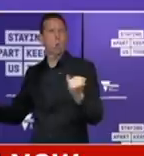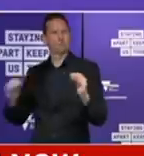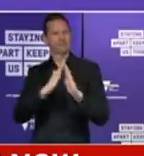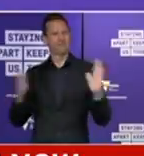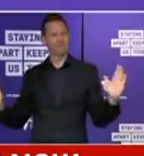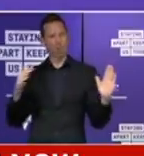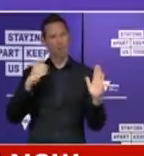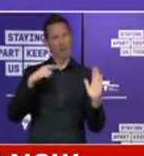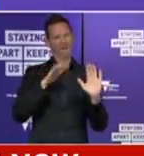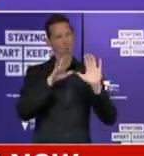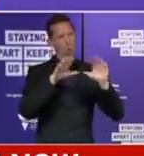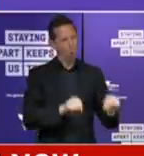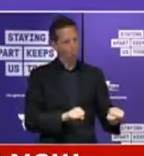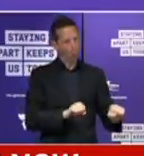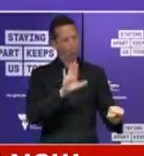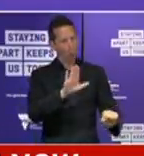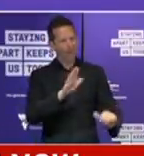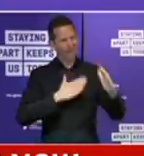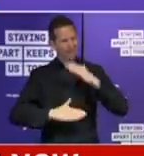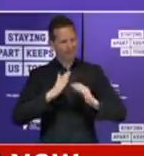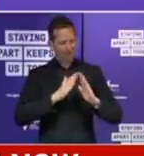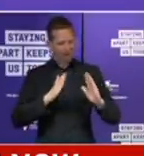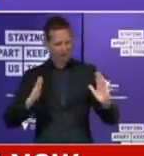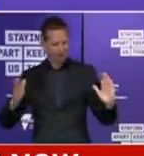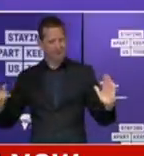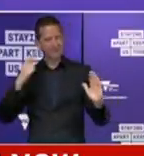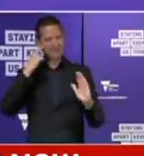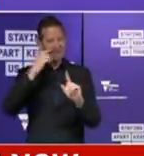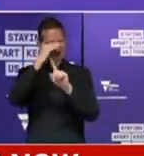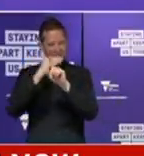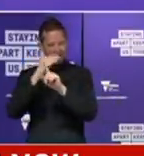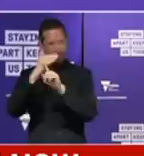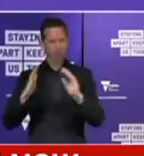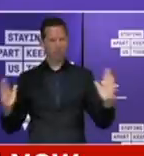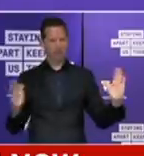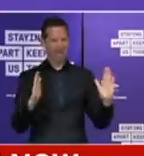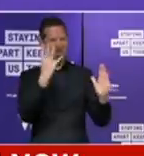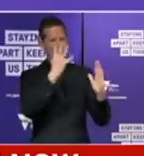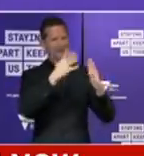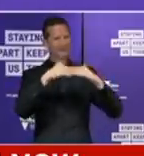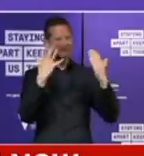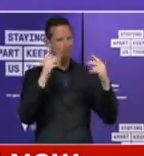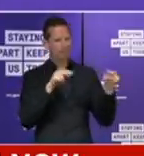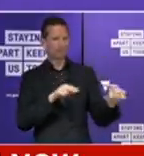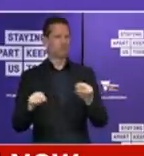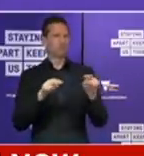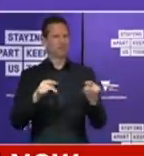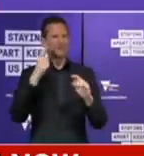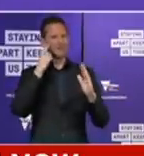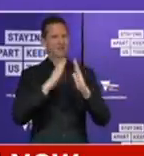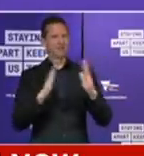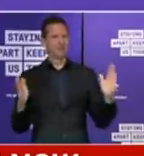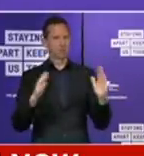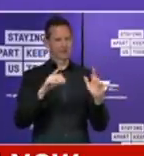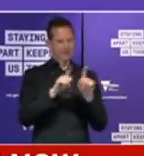we're just fractionally under that average over 14 days. It needs to be in that band of 30 to 50, and we